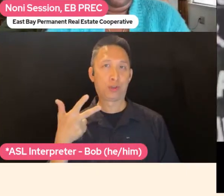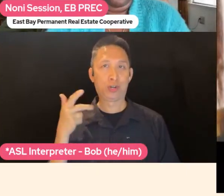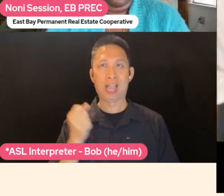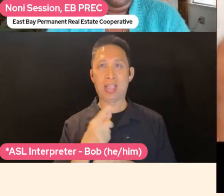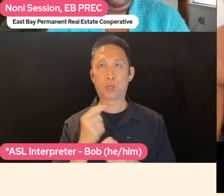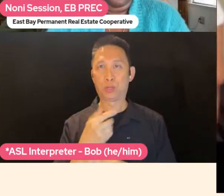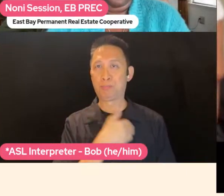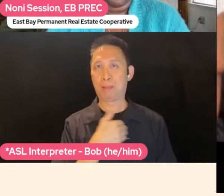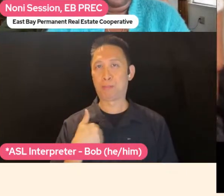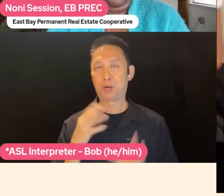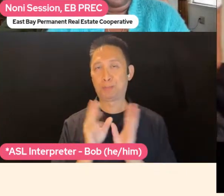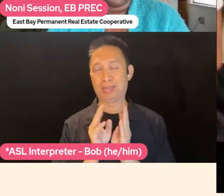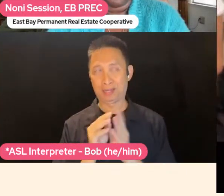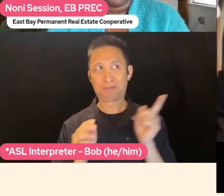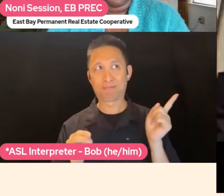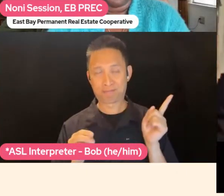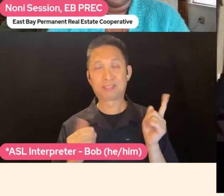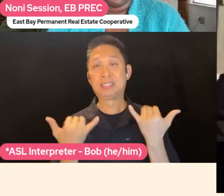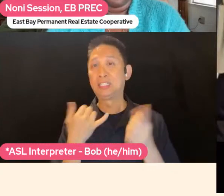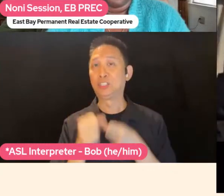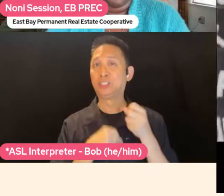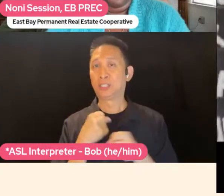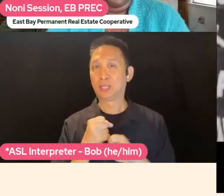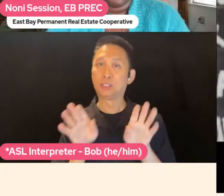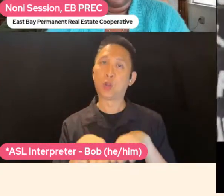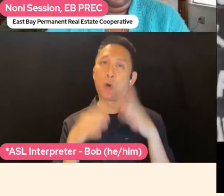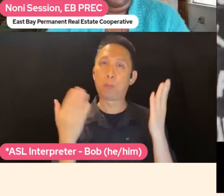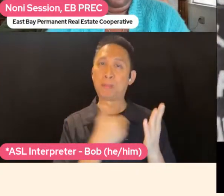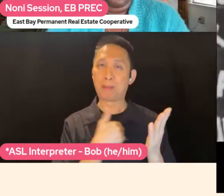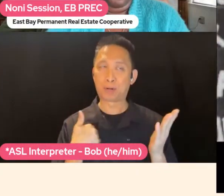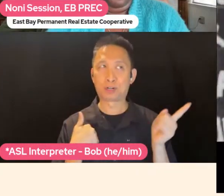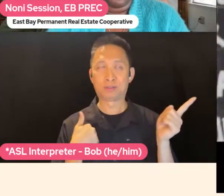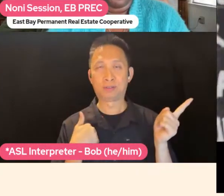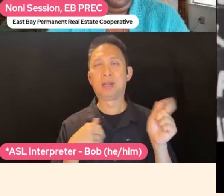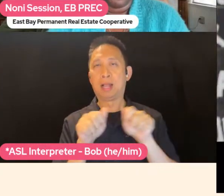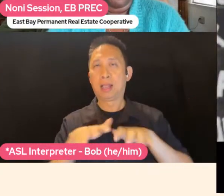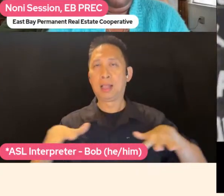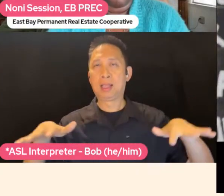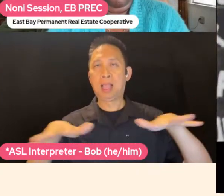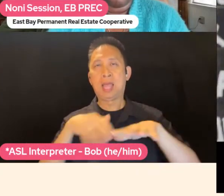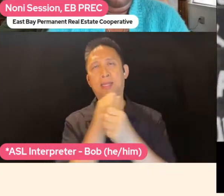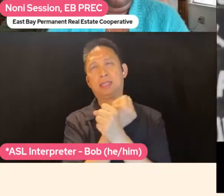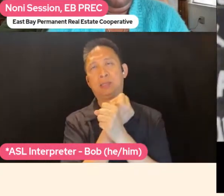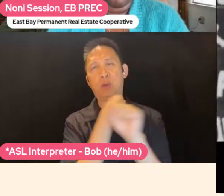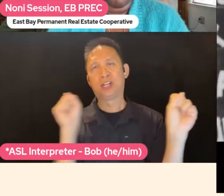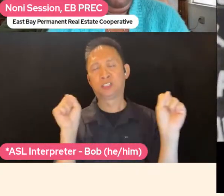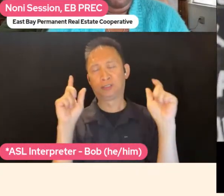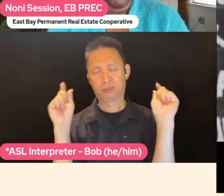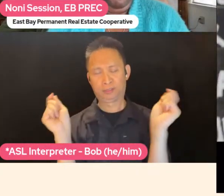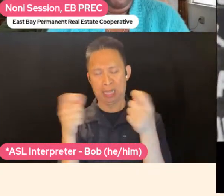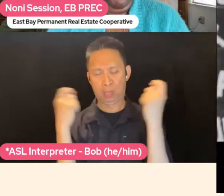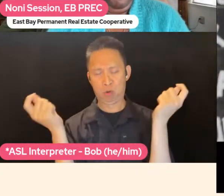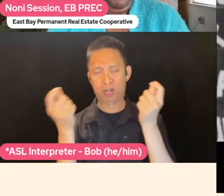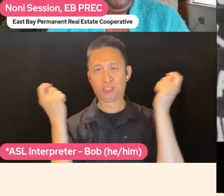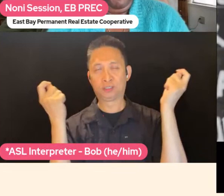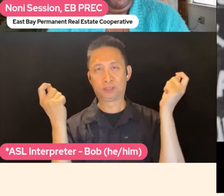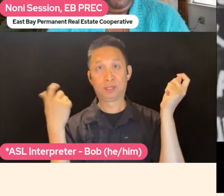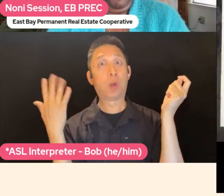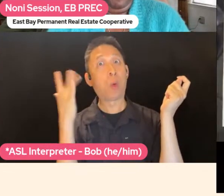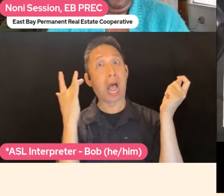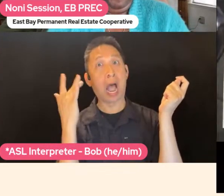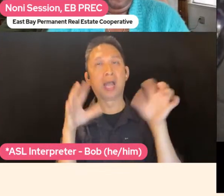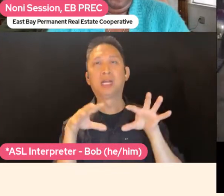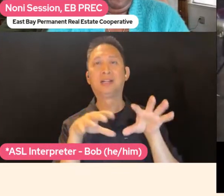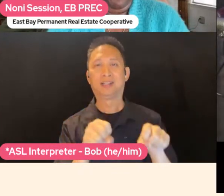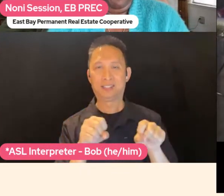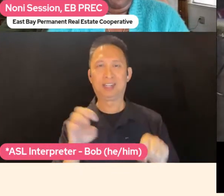This year, it's an open member meeting and a land liberation celebration, celebrating our historic acquisition of the Esther's Orbit